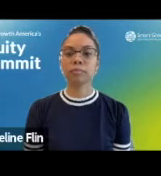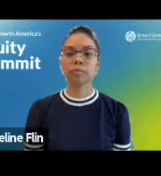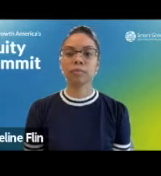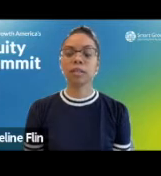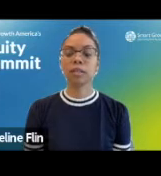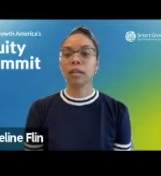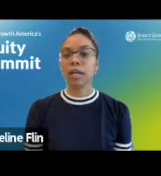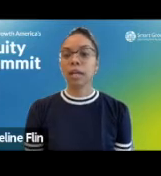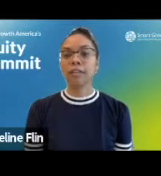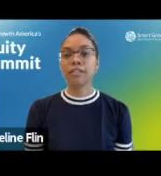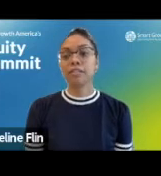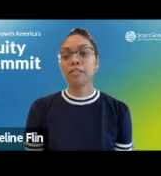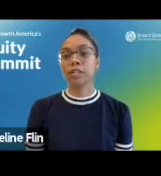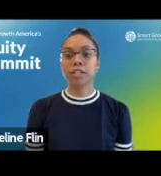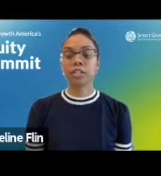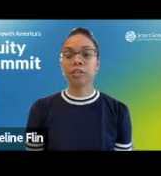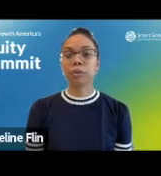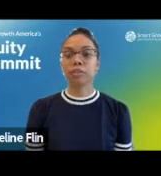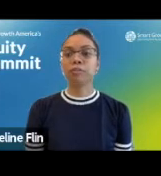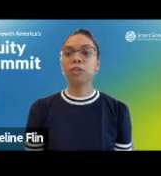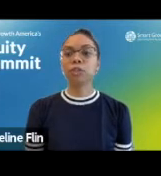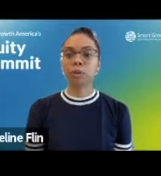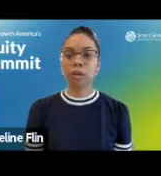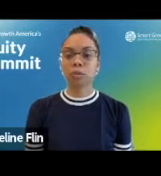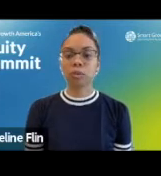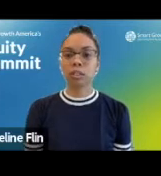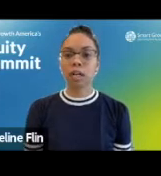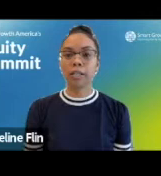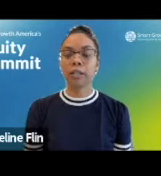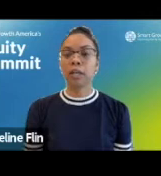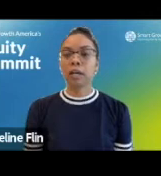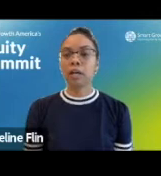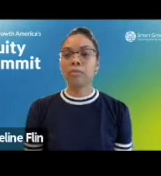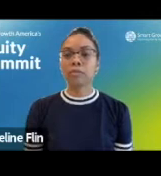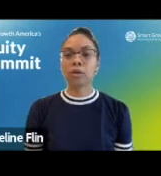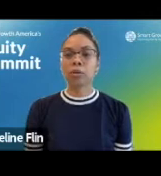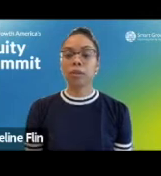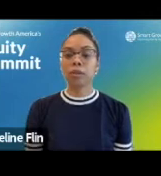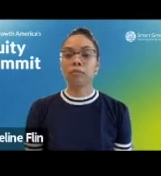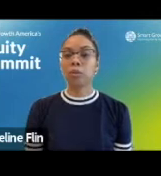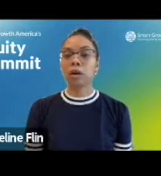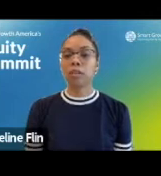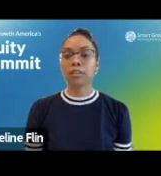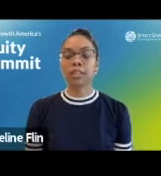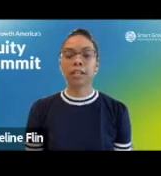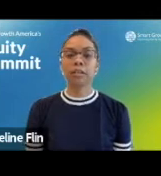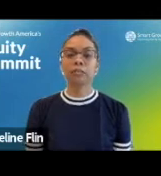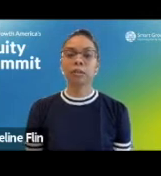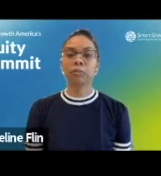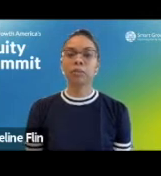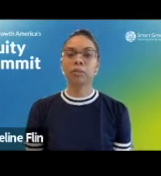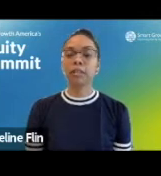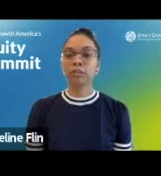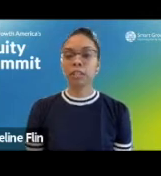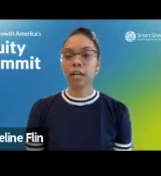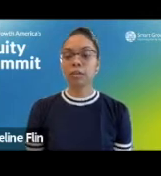And this is a rendition of what the future park will look like. So if you are standing